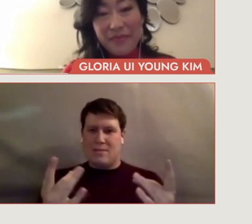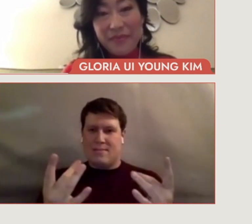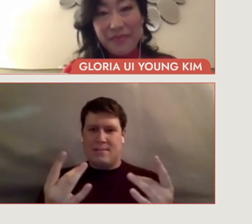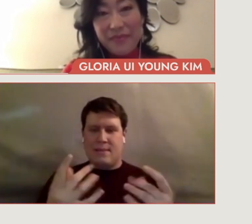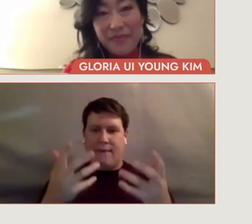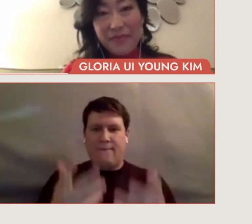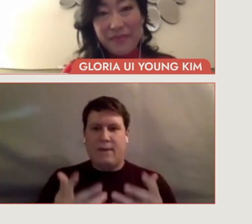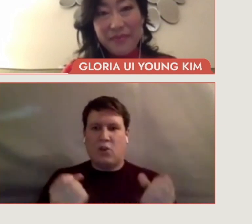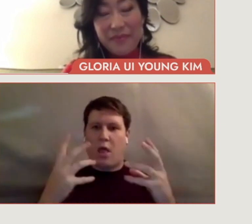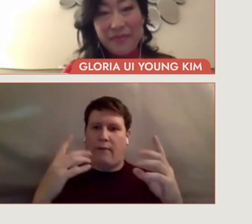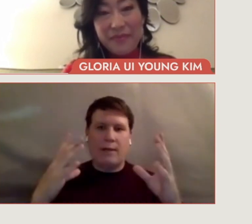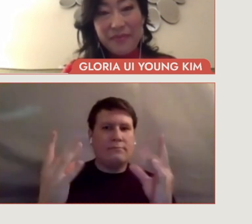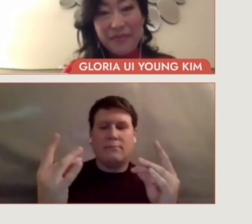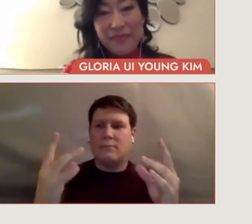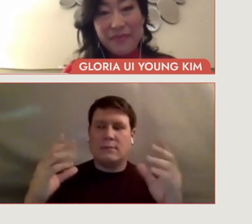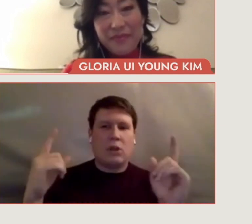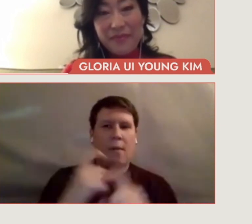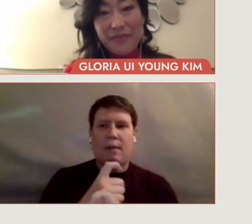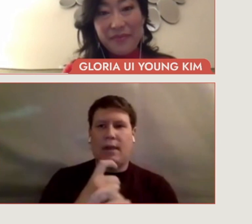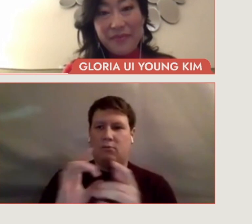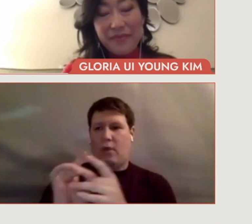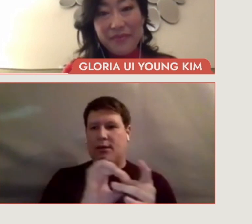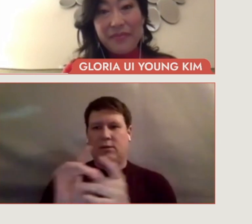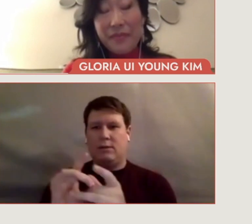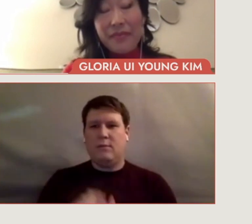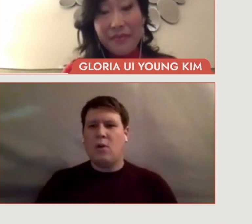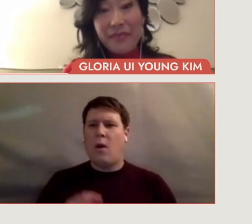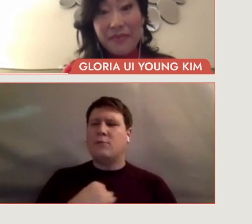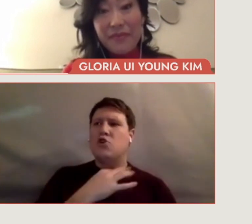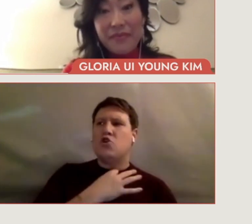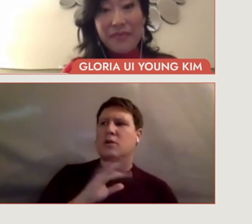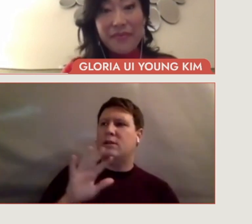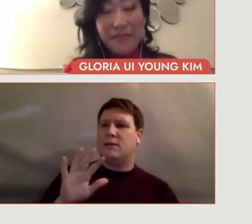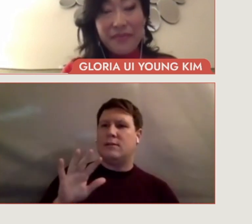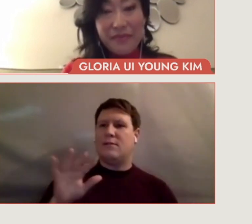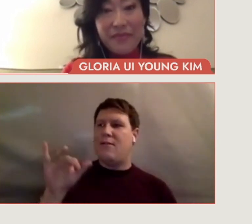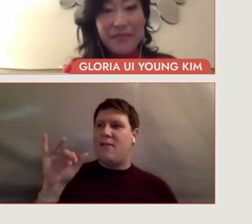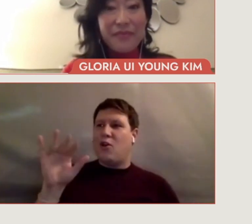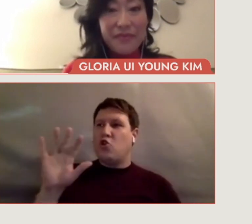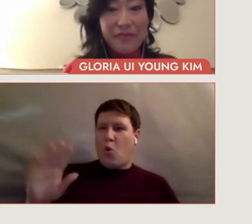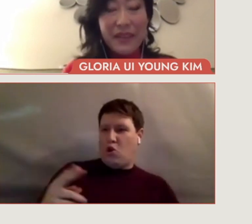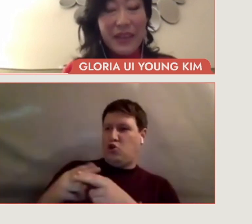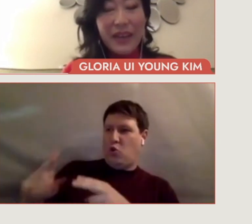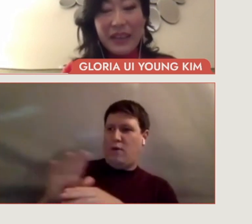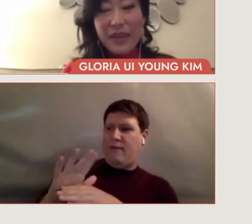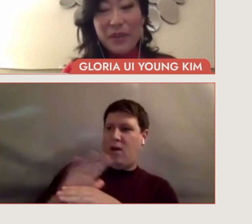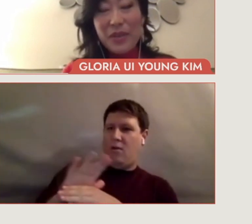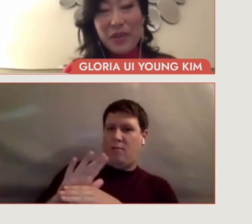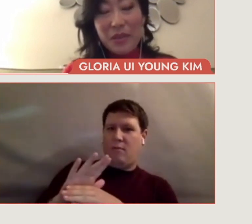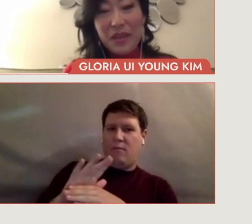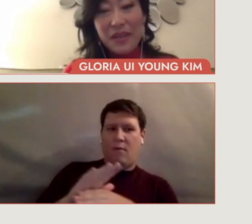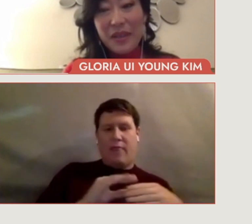I don't know. I'm curious, like, how did that perspective change over time of who you're telling this story through? Yeah, like